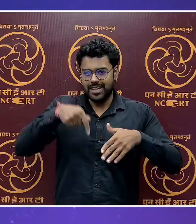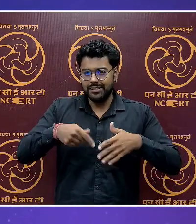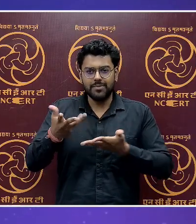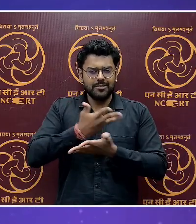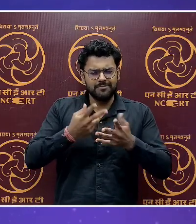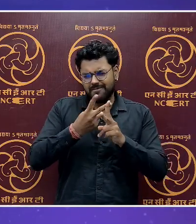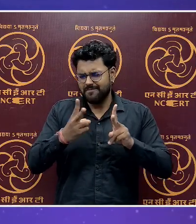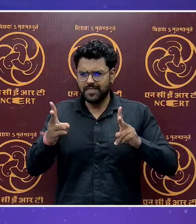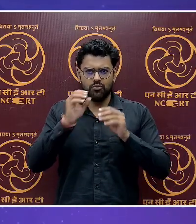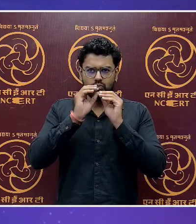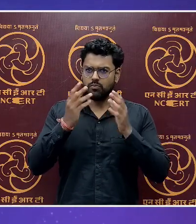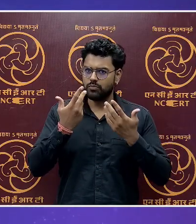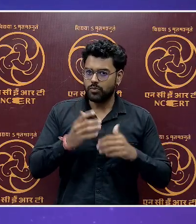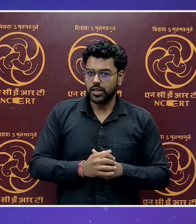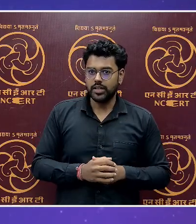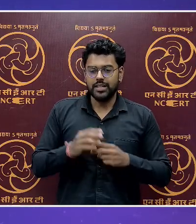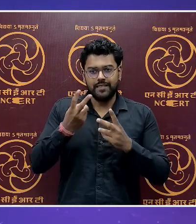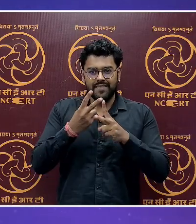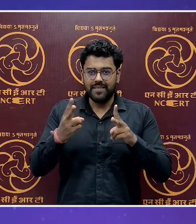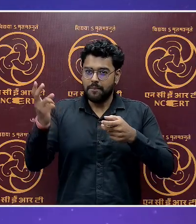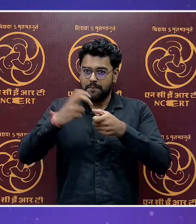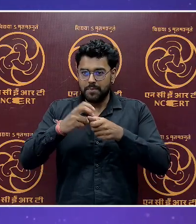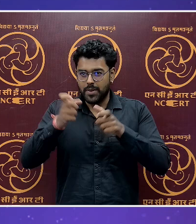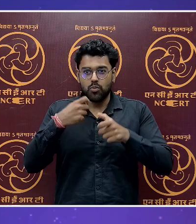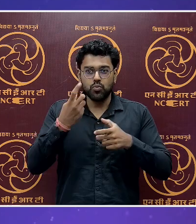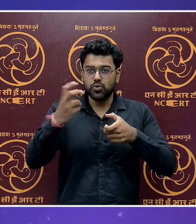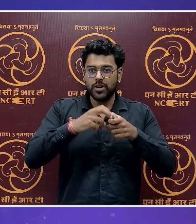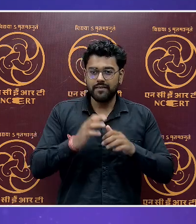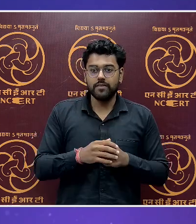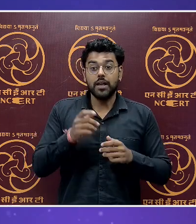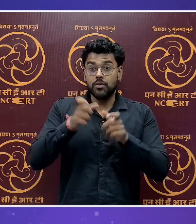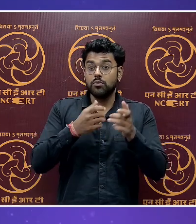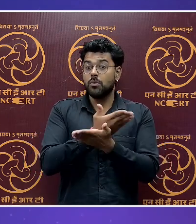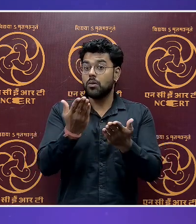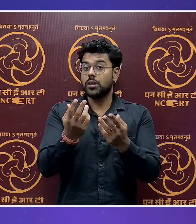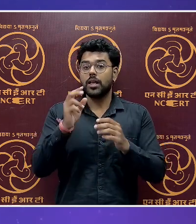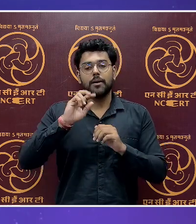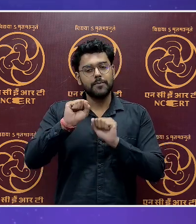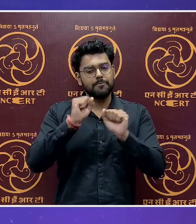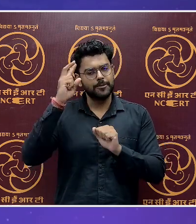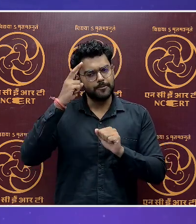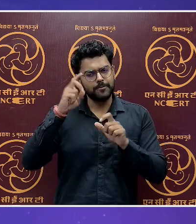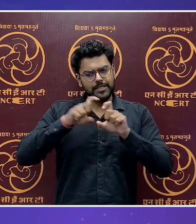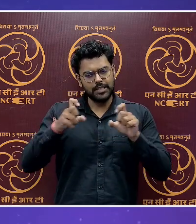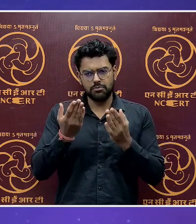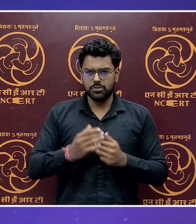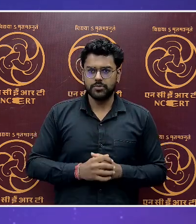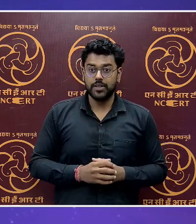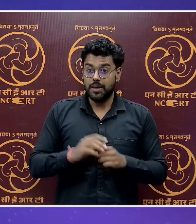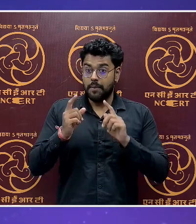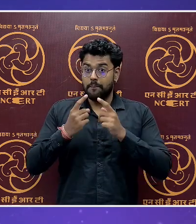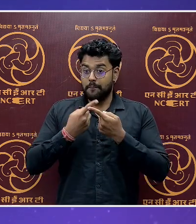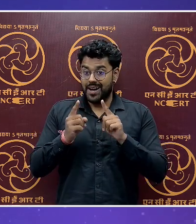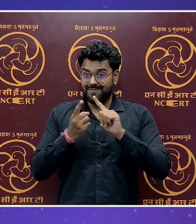orientation session. We have our states as participants and of course you as viewers can get your doubts cleared. But first of all, it is important